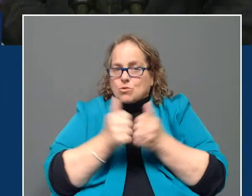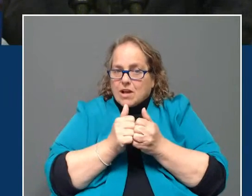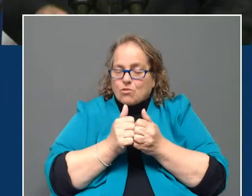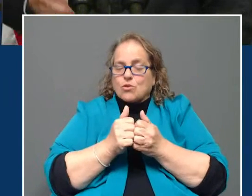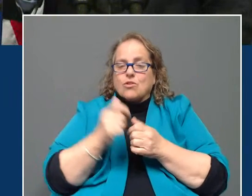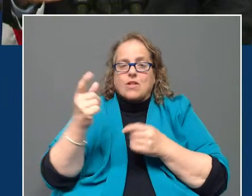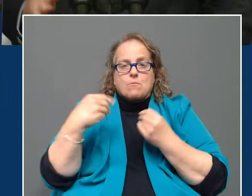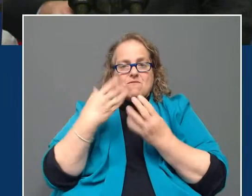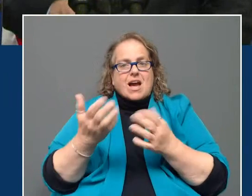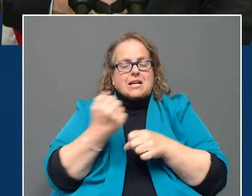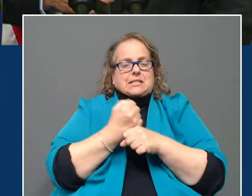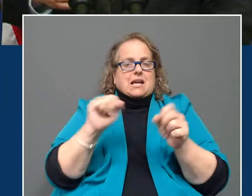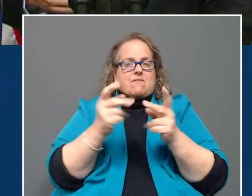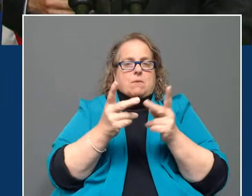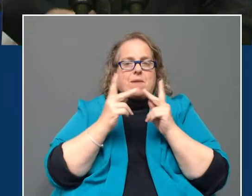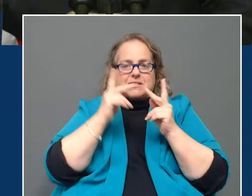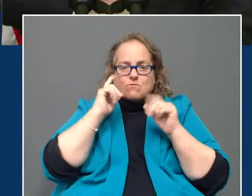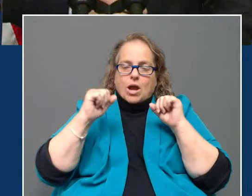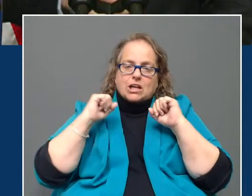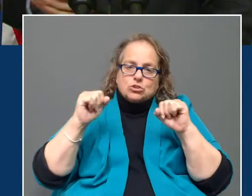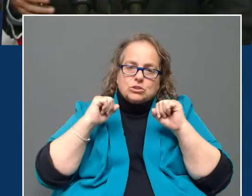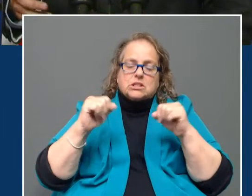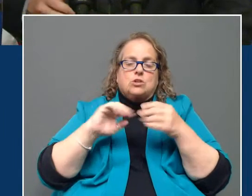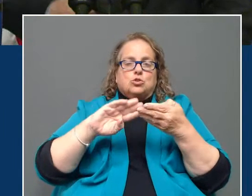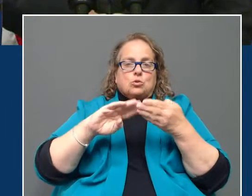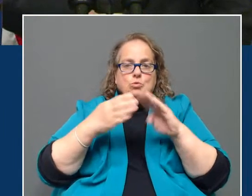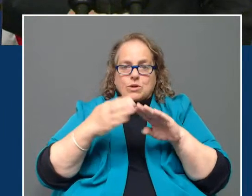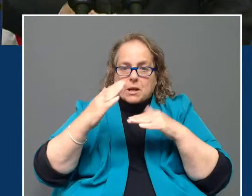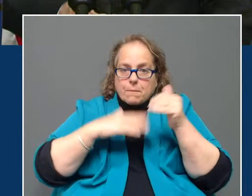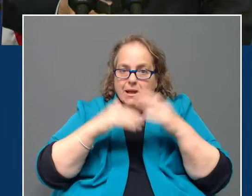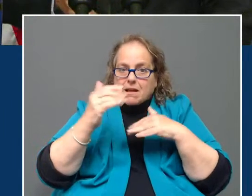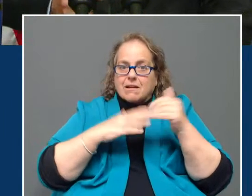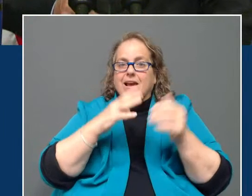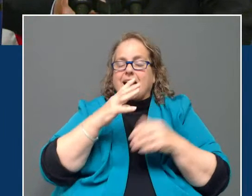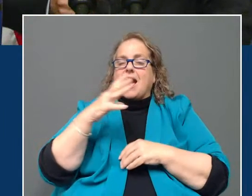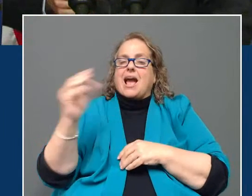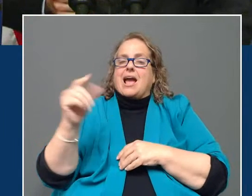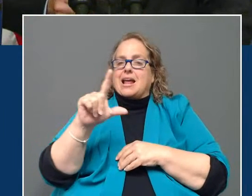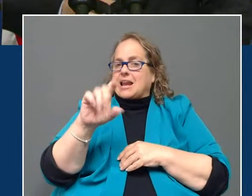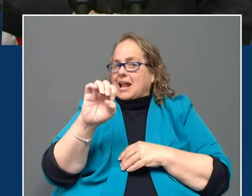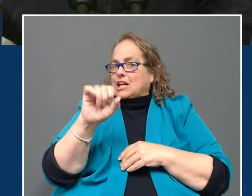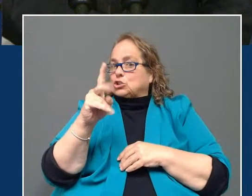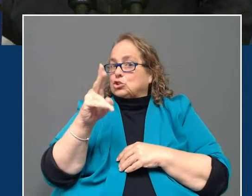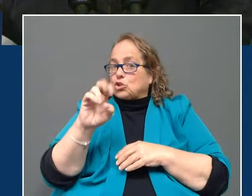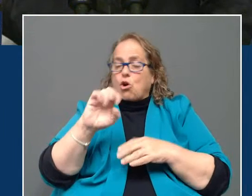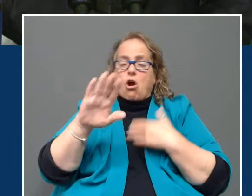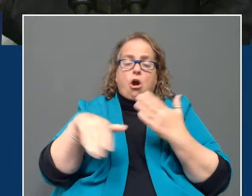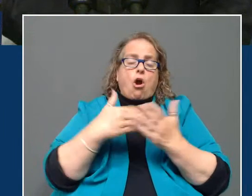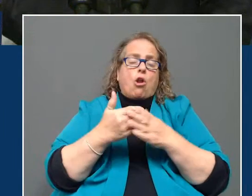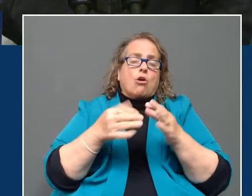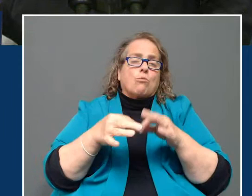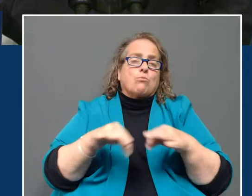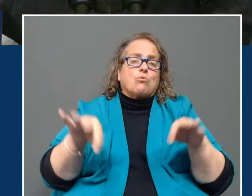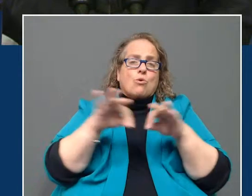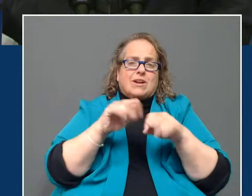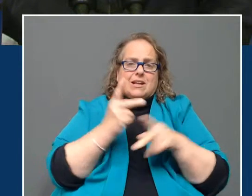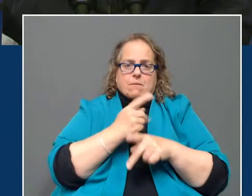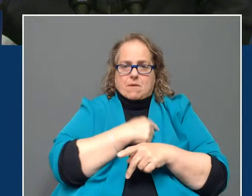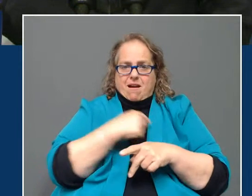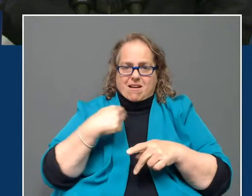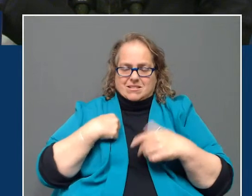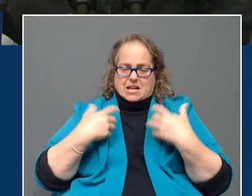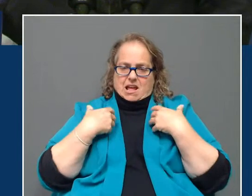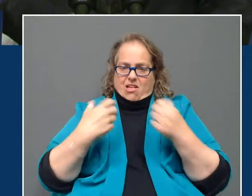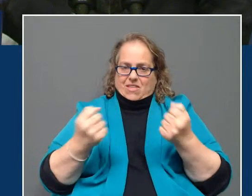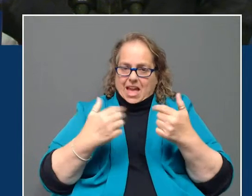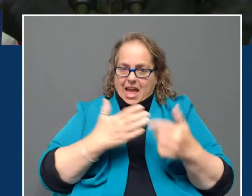for exercise, community building, and leisure, all of which are important to keep us healthy and happy. This is a crucial piece of building a